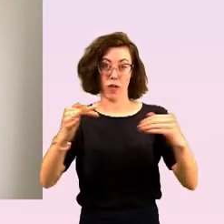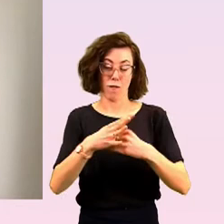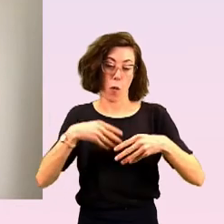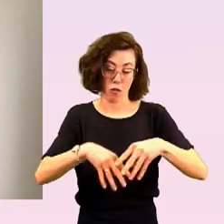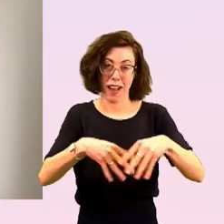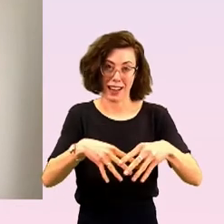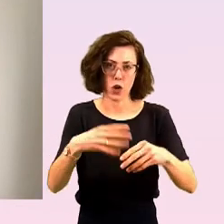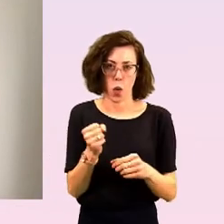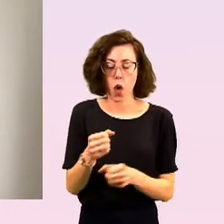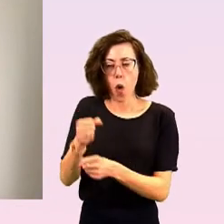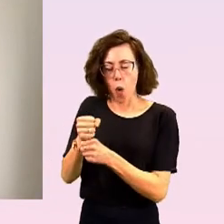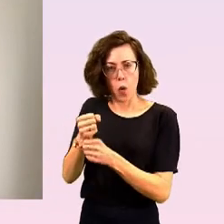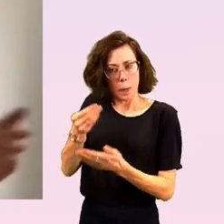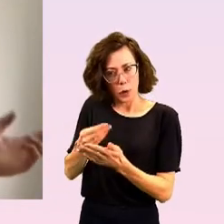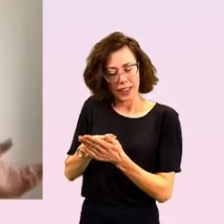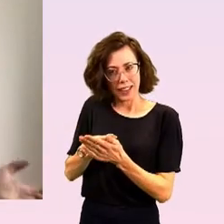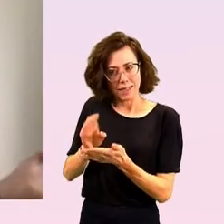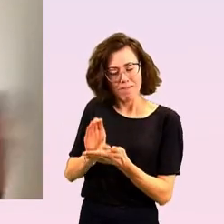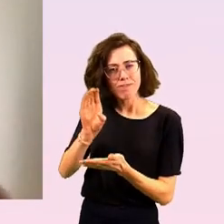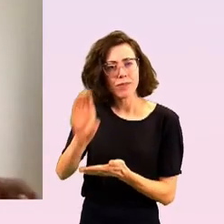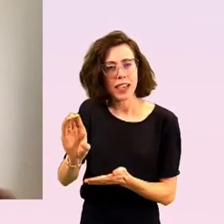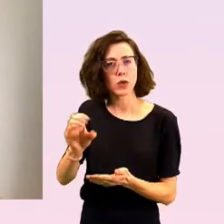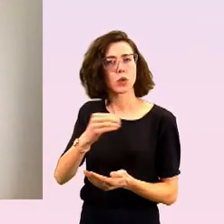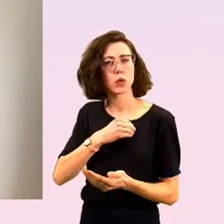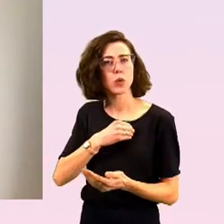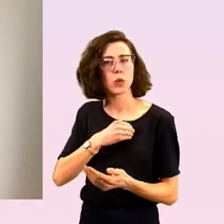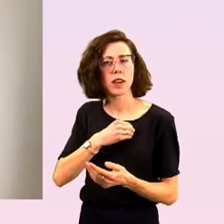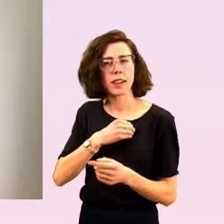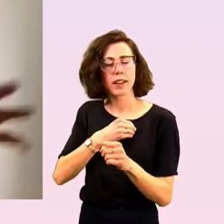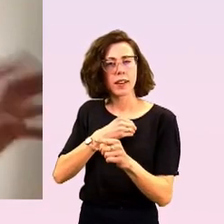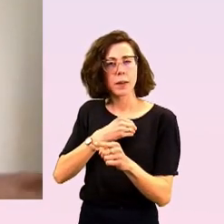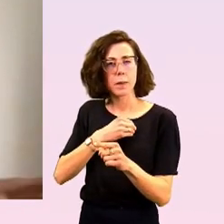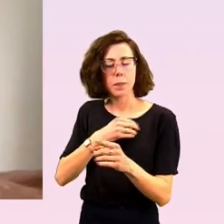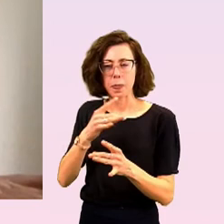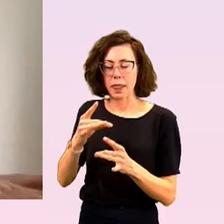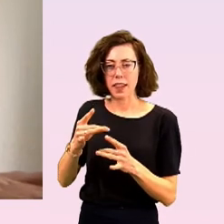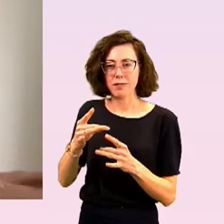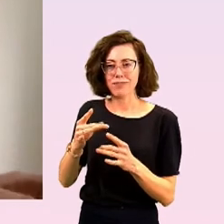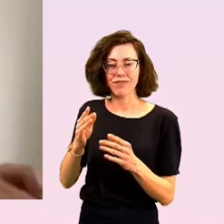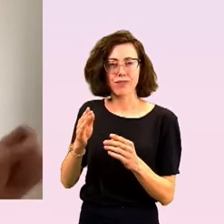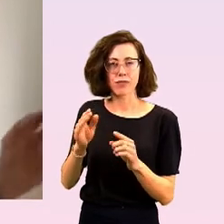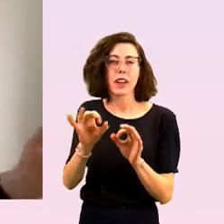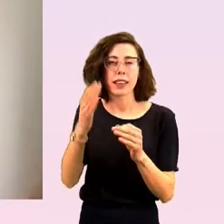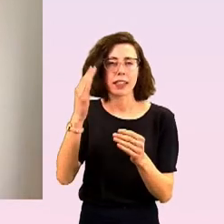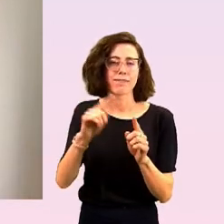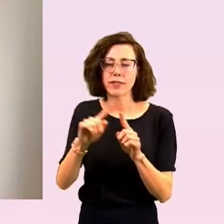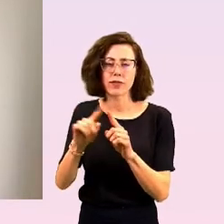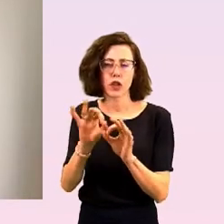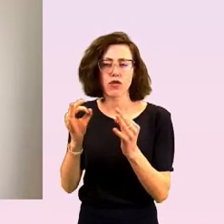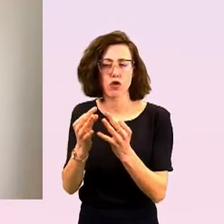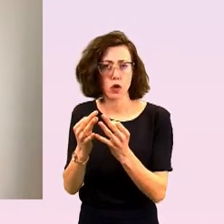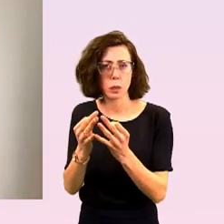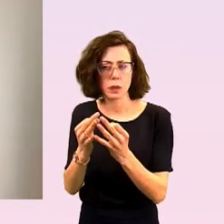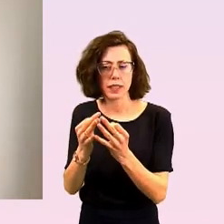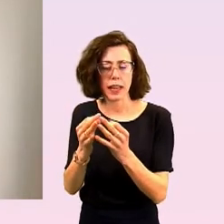500 LGBT teenagers from around Ireland, which was arranged by groups like Belong To, could actually come up to